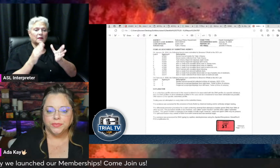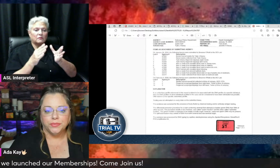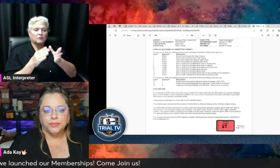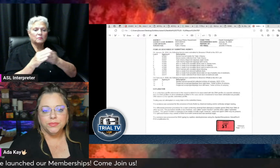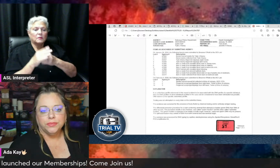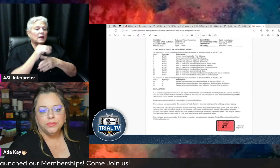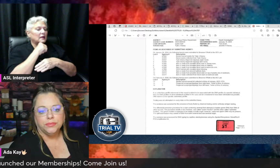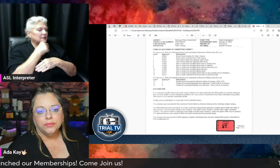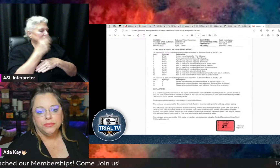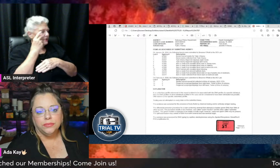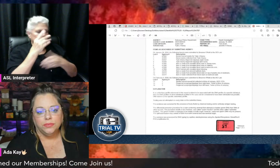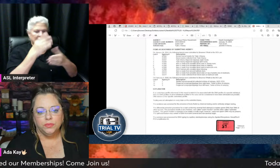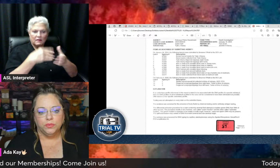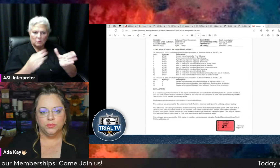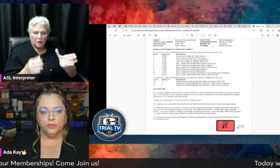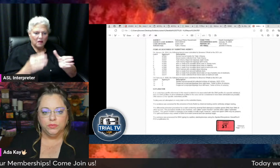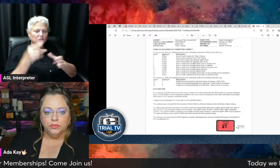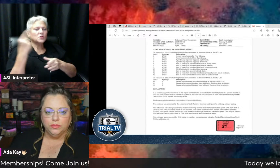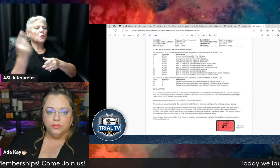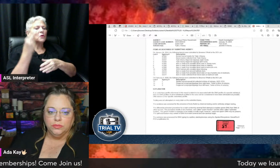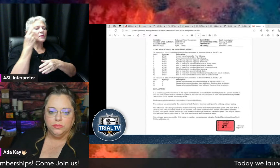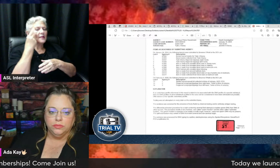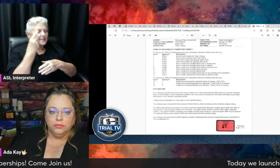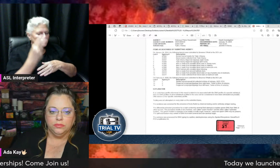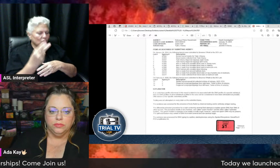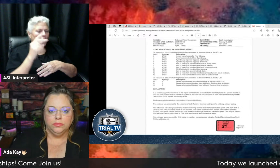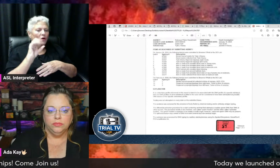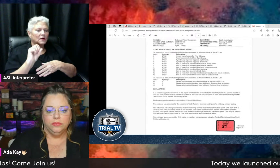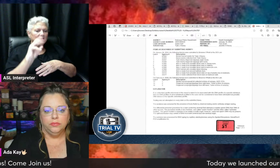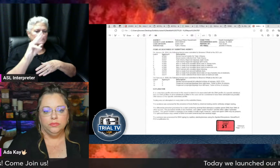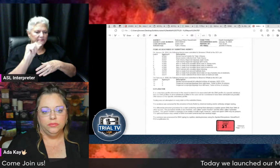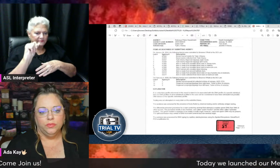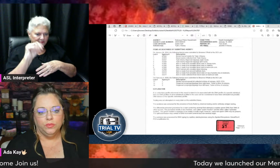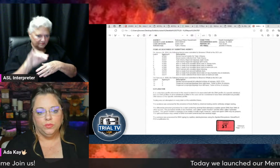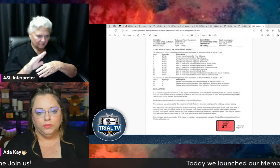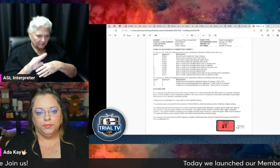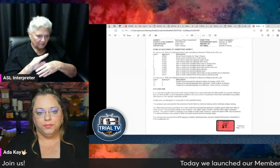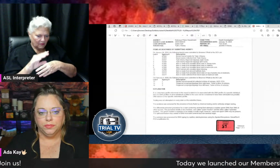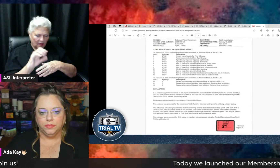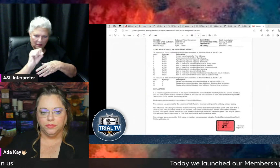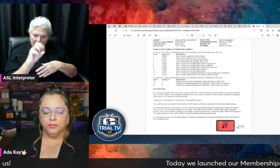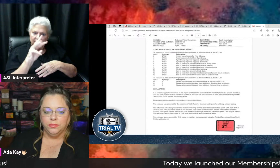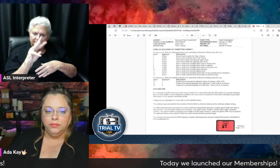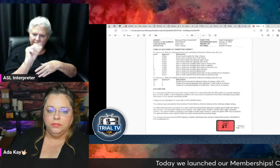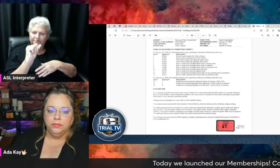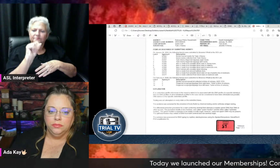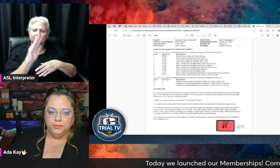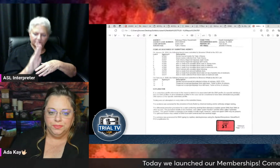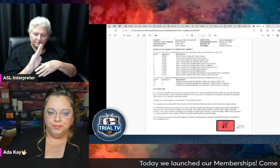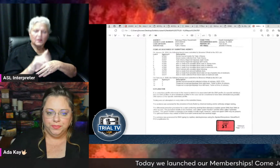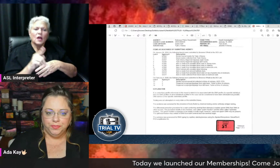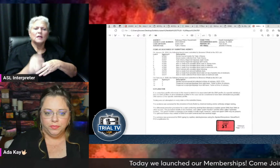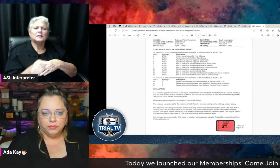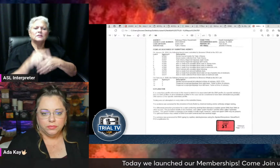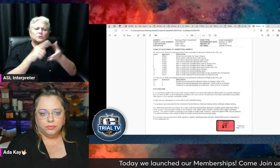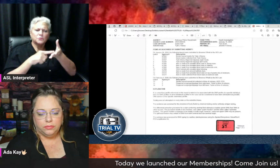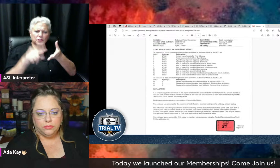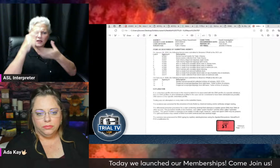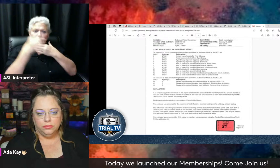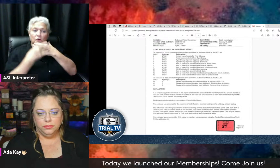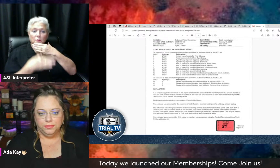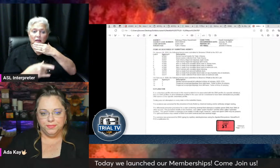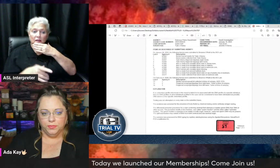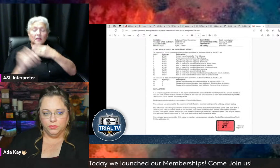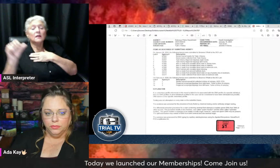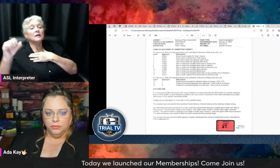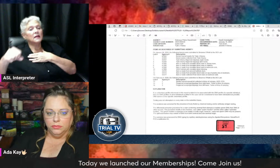swab. Did you screen the swab for blood? I did. And did it test positive